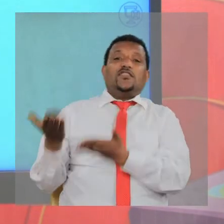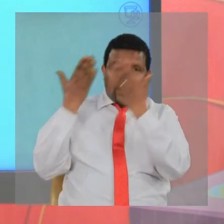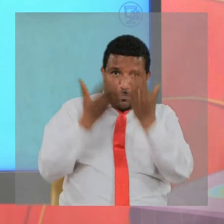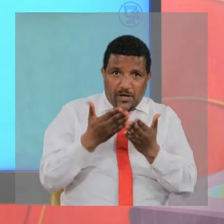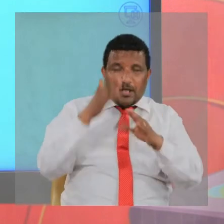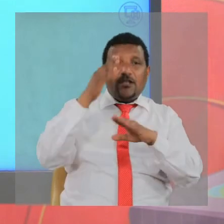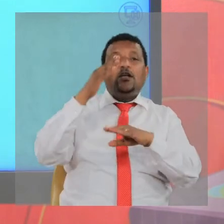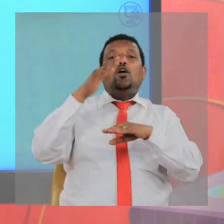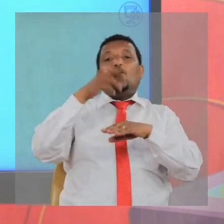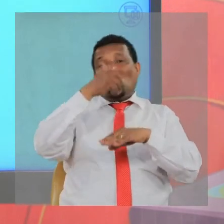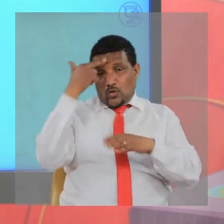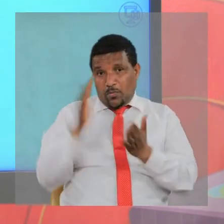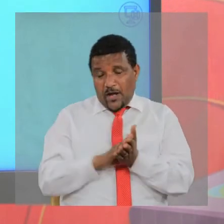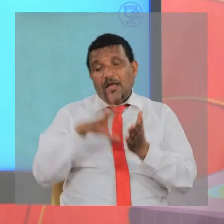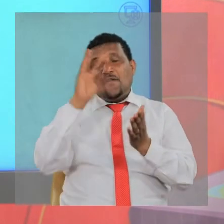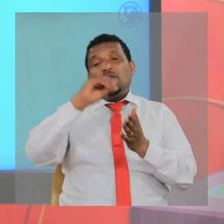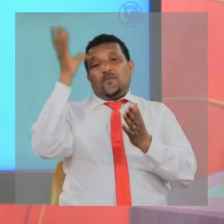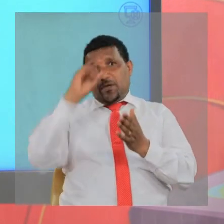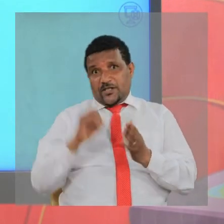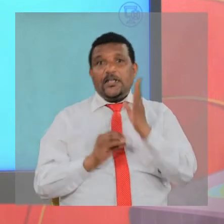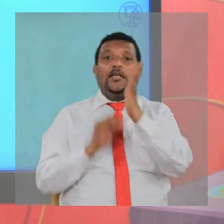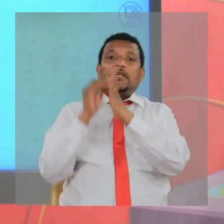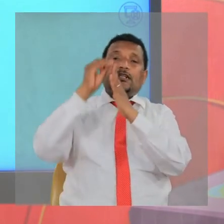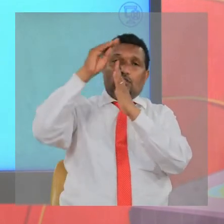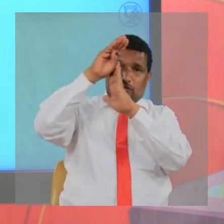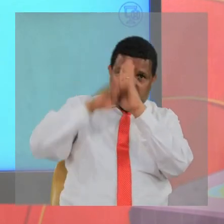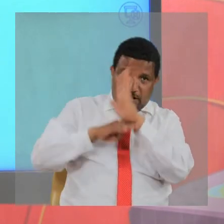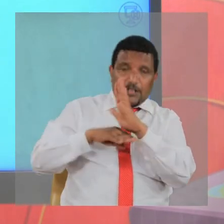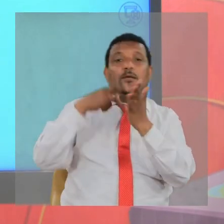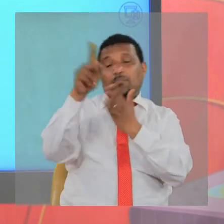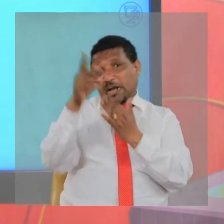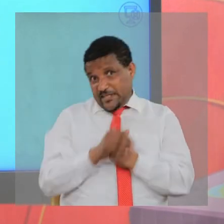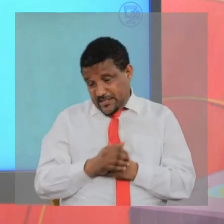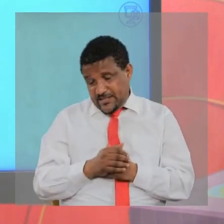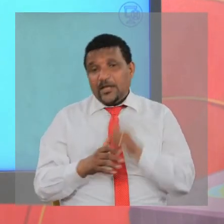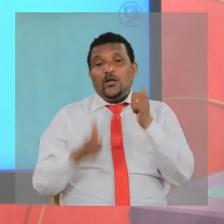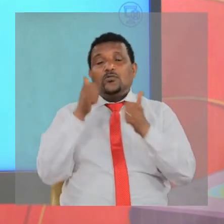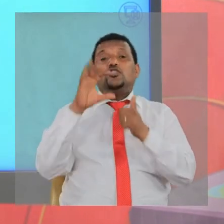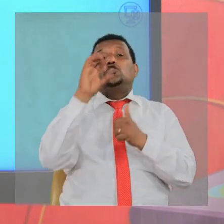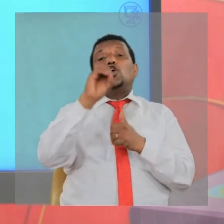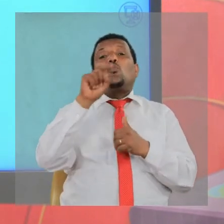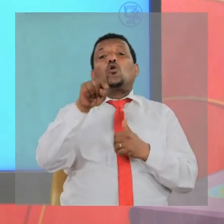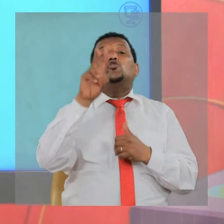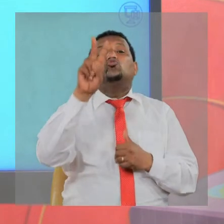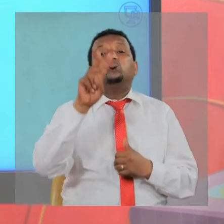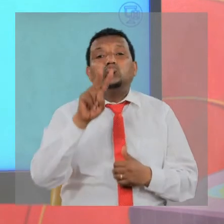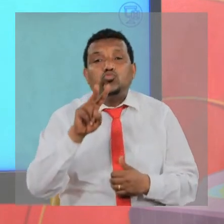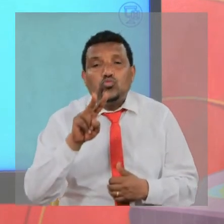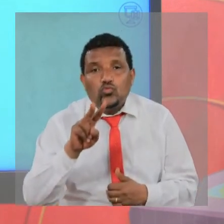is caused by a 50% increase or decrease in price, which is 0.2.